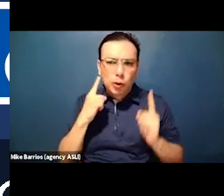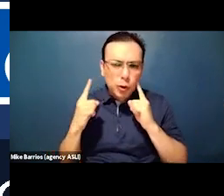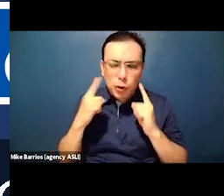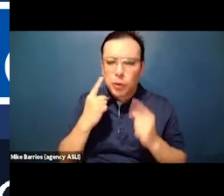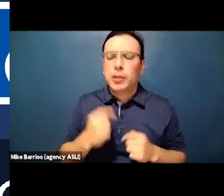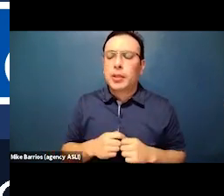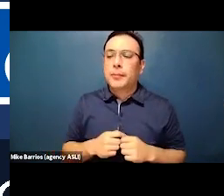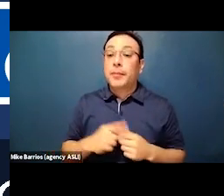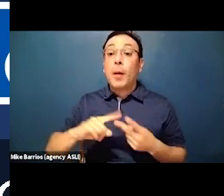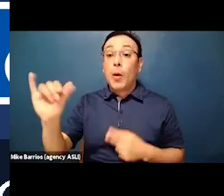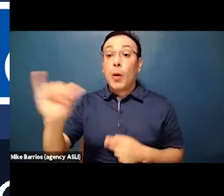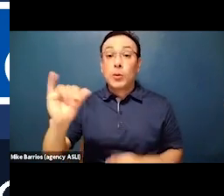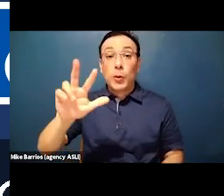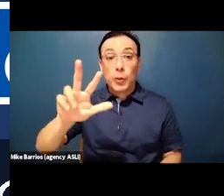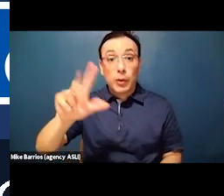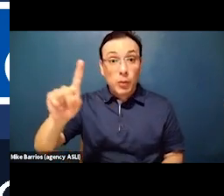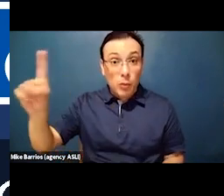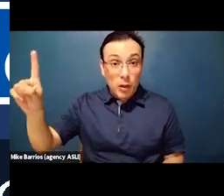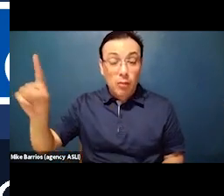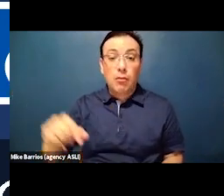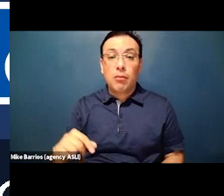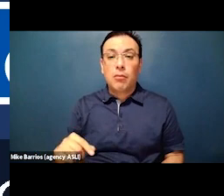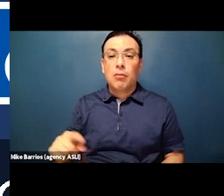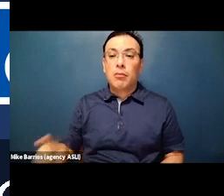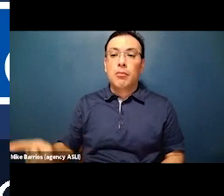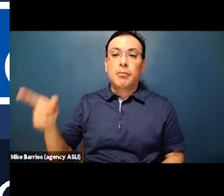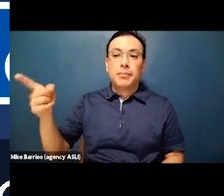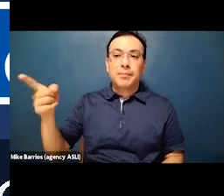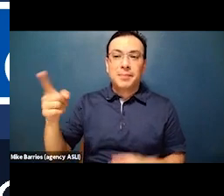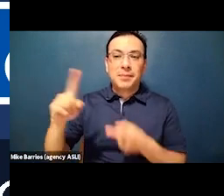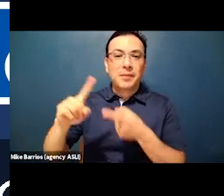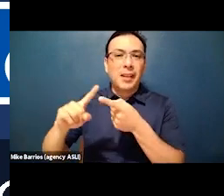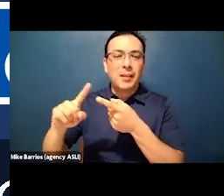311, who our colleague Edwin, who just walked on, actually,